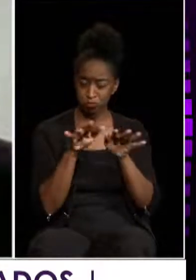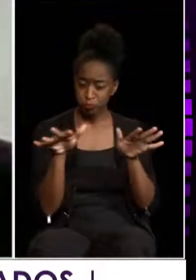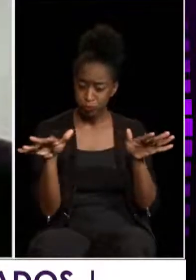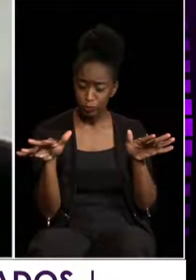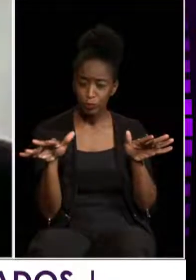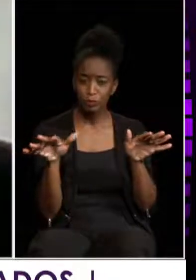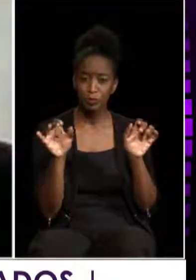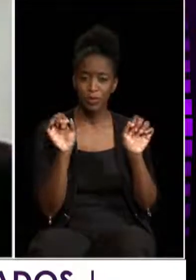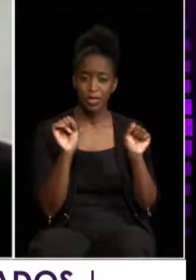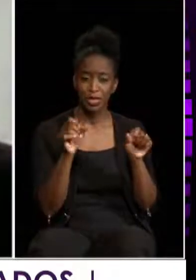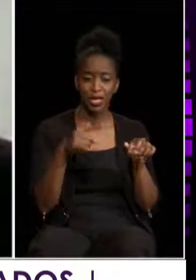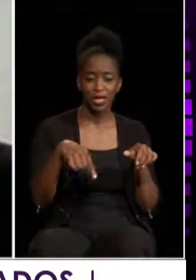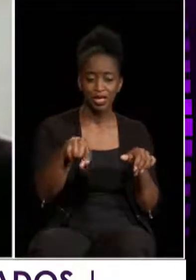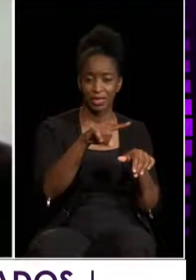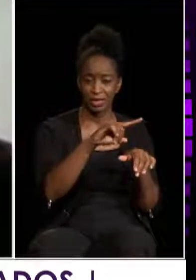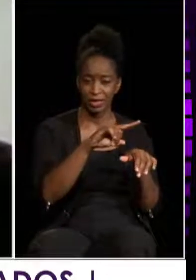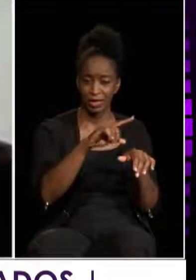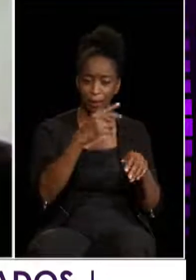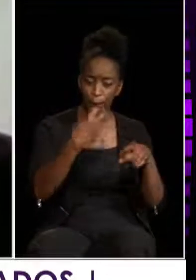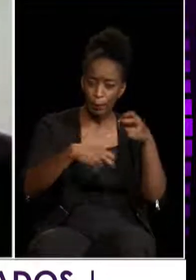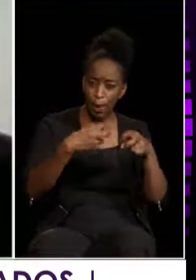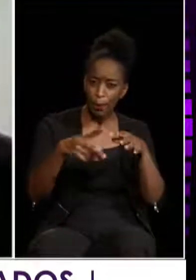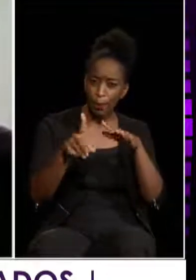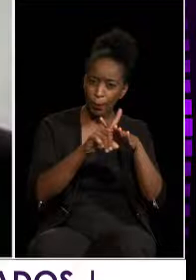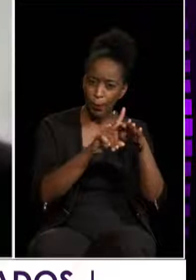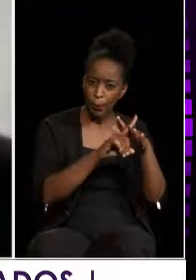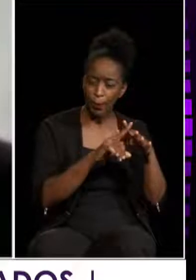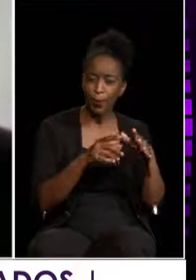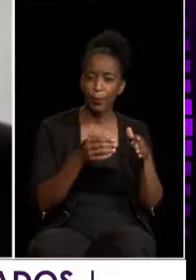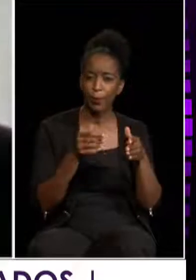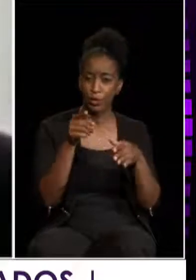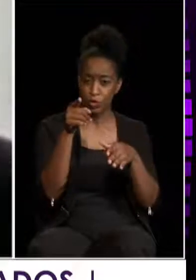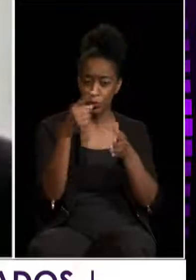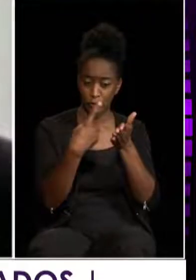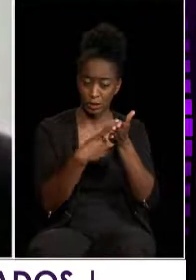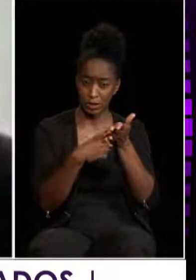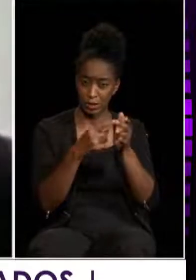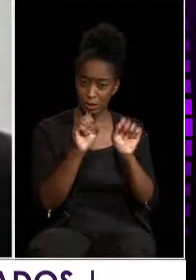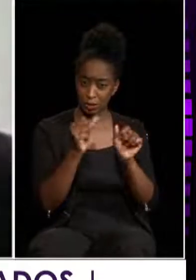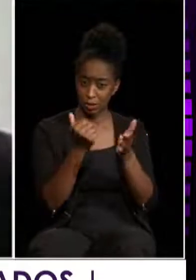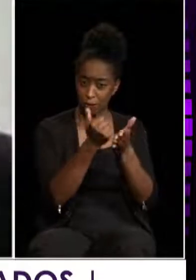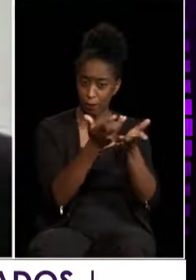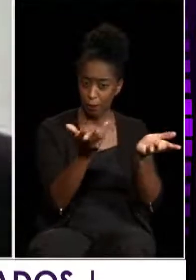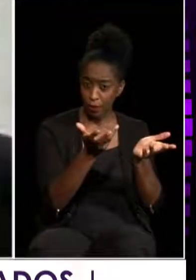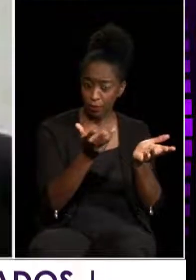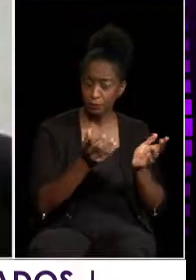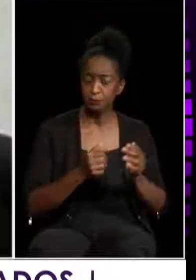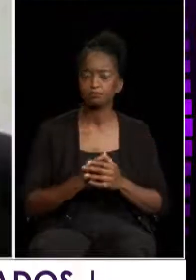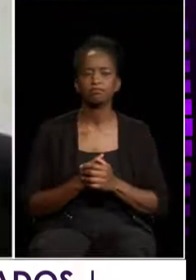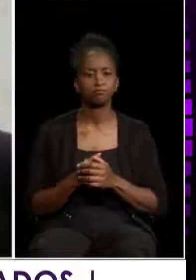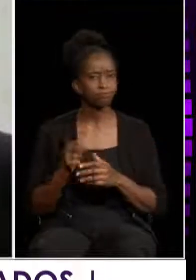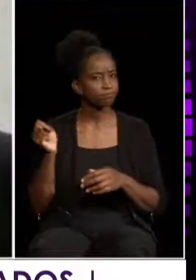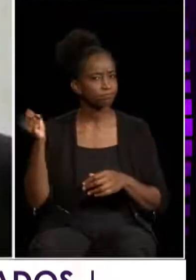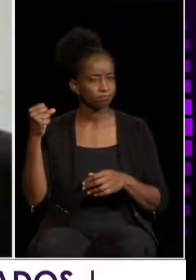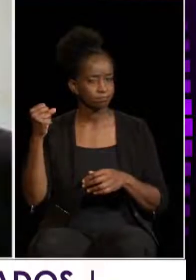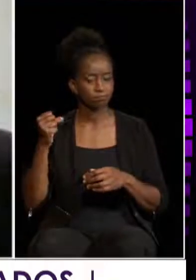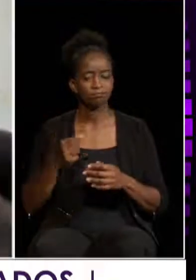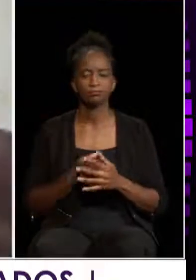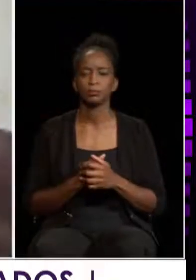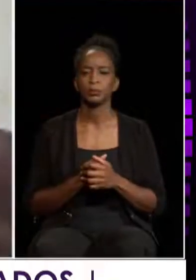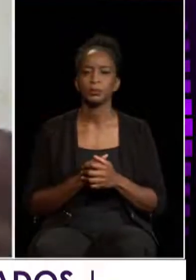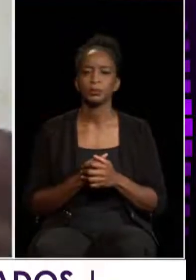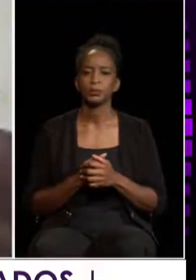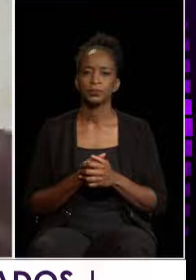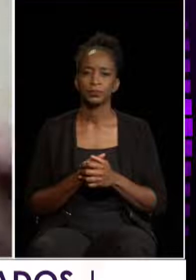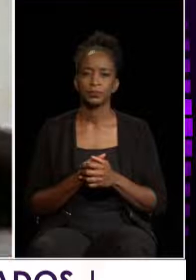Yes, I live by the creed that there's nothing more potent than the silent influence example. And I